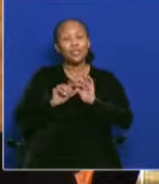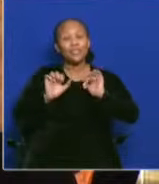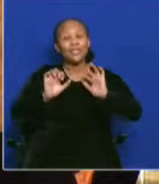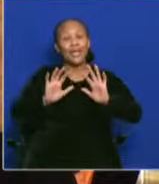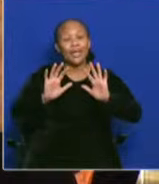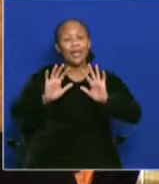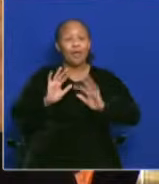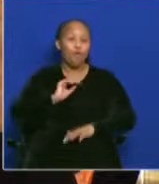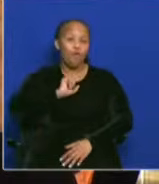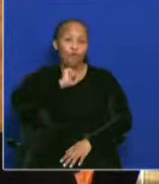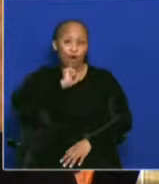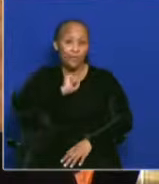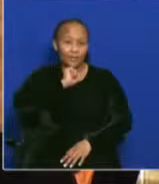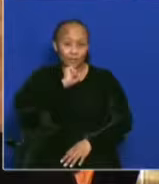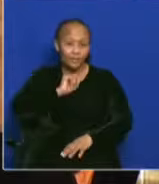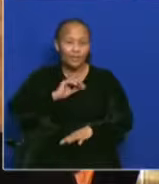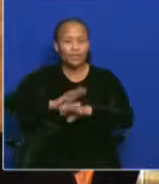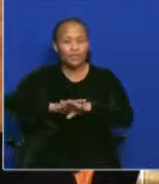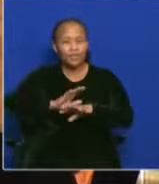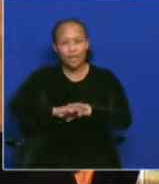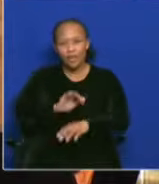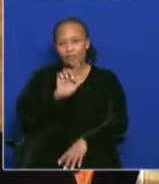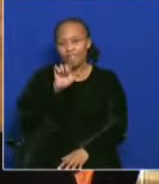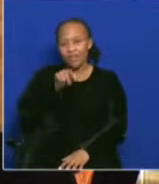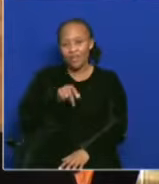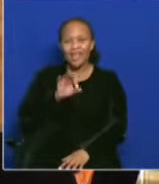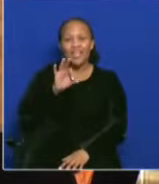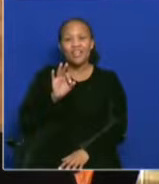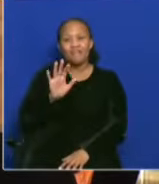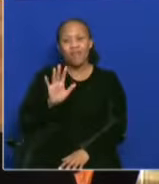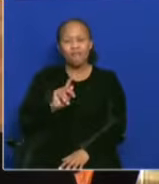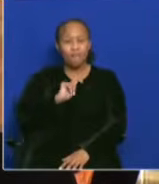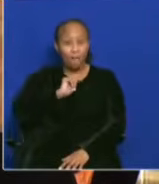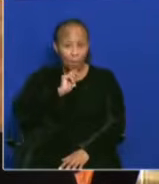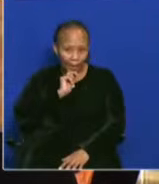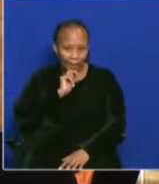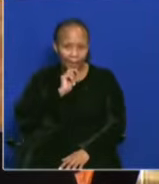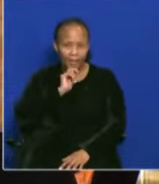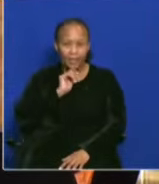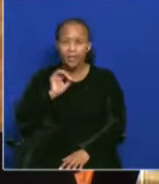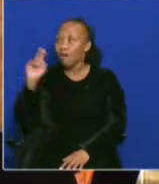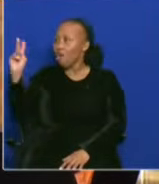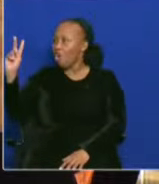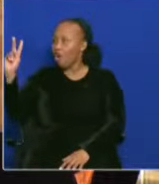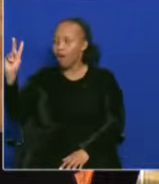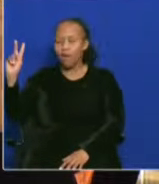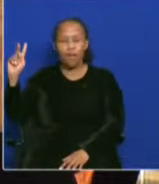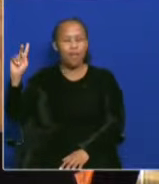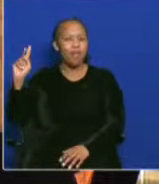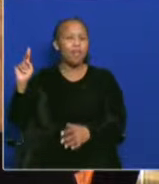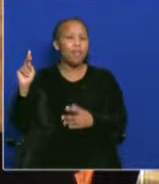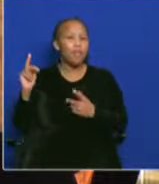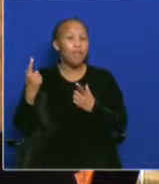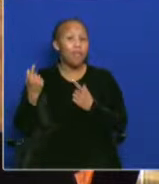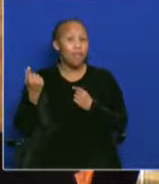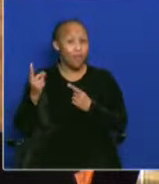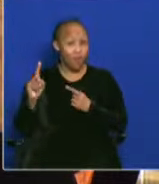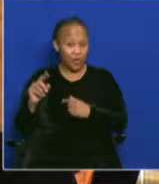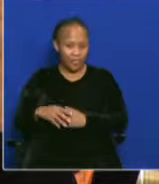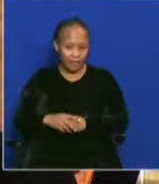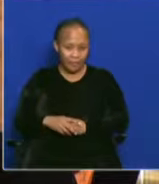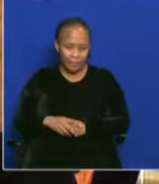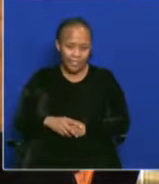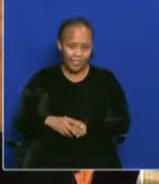at 7:35 a.m., General Khan sends the